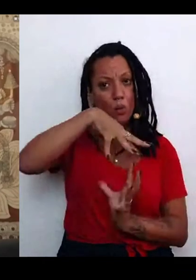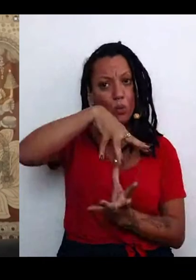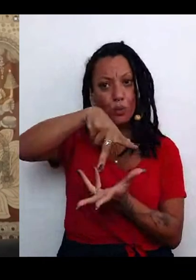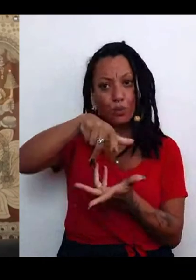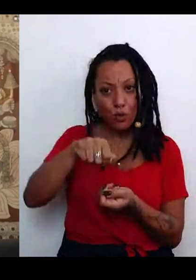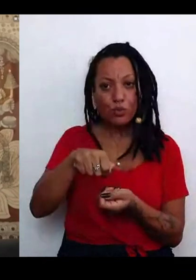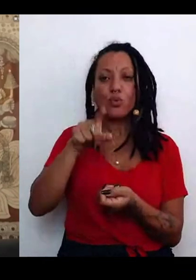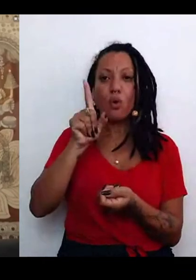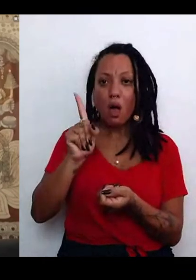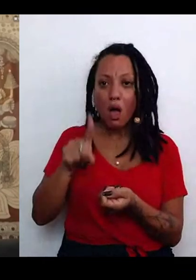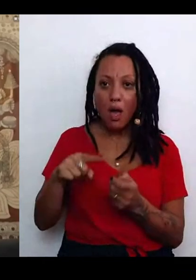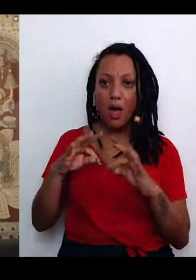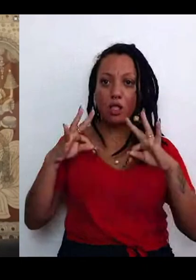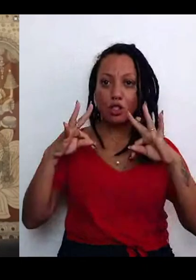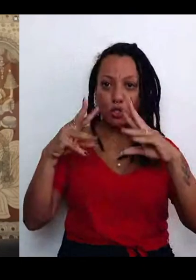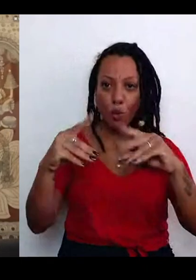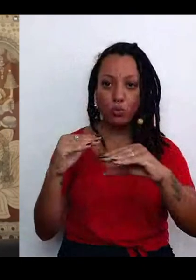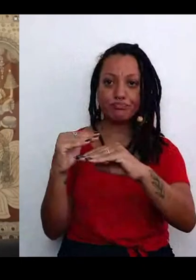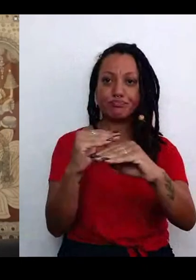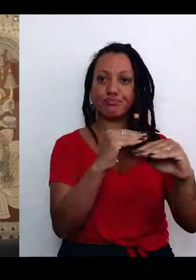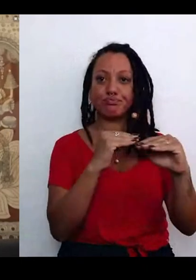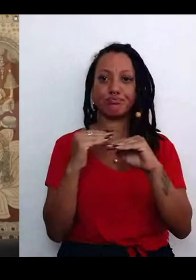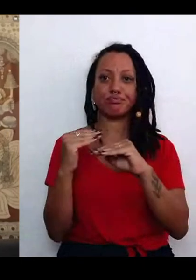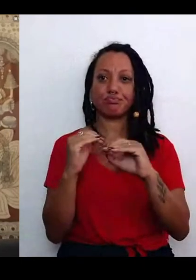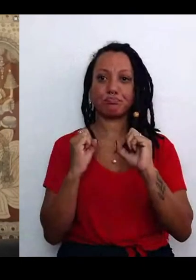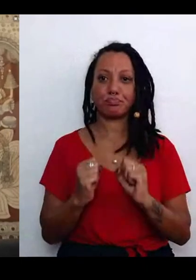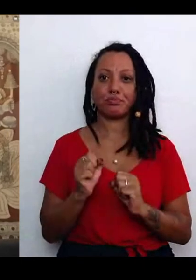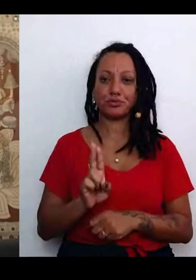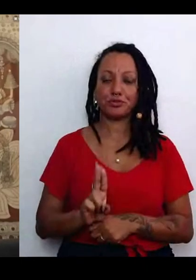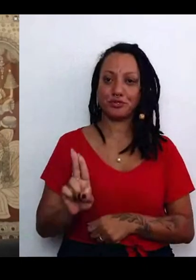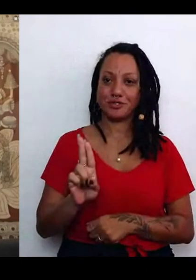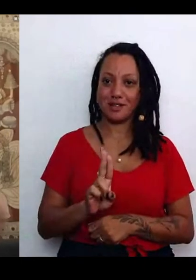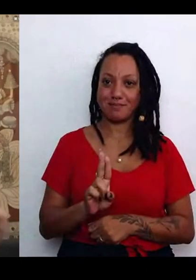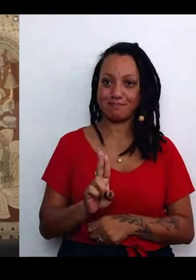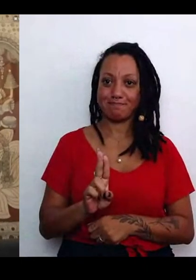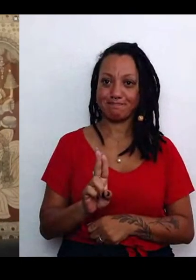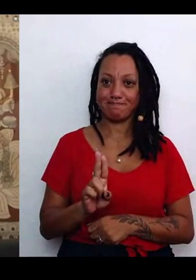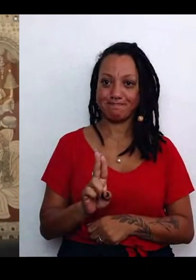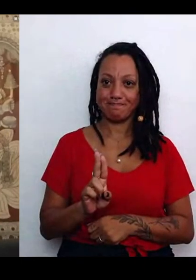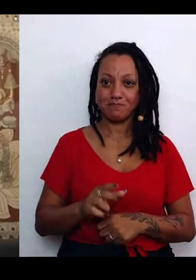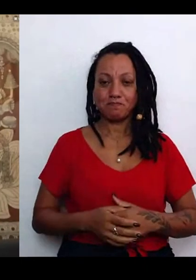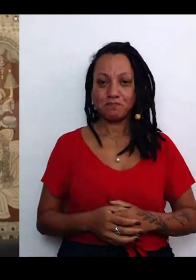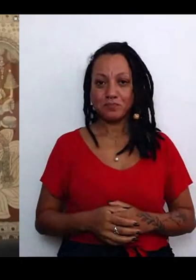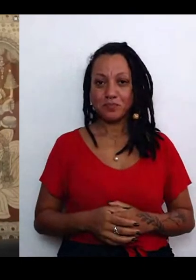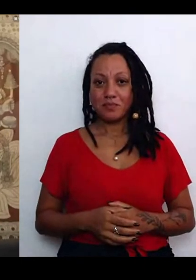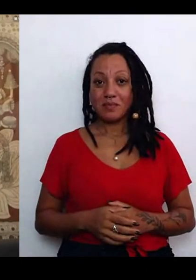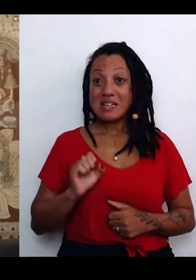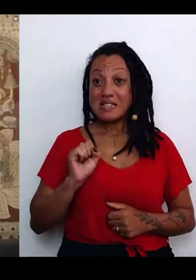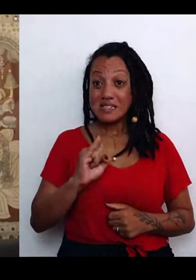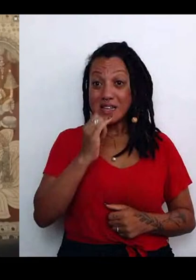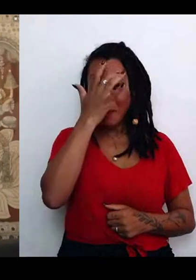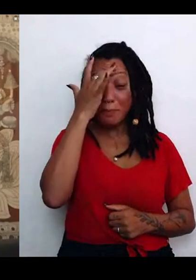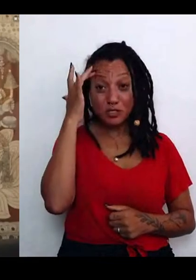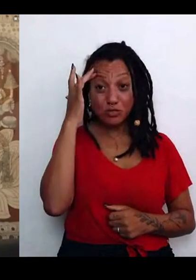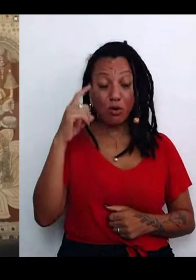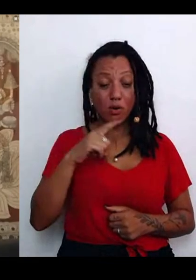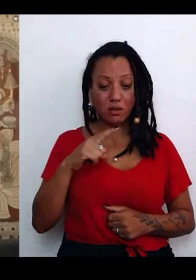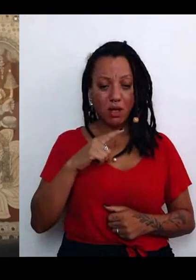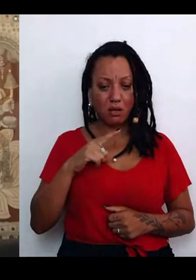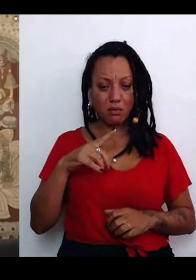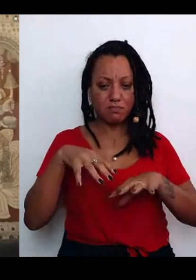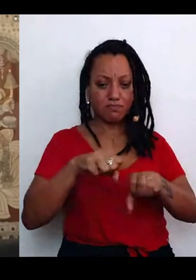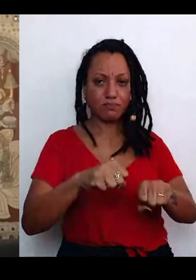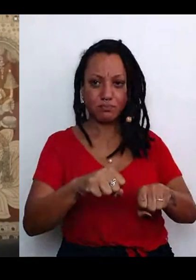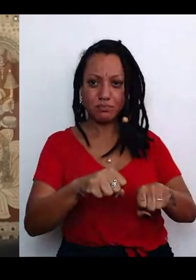bad piece of land these are the use rights yeah so rather than tradable ownership rights use rights and use